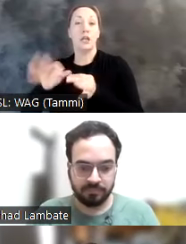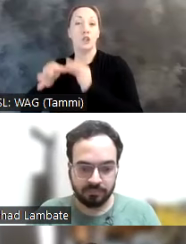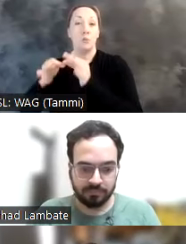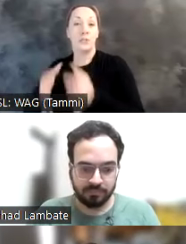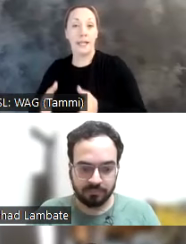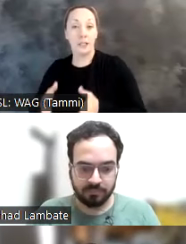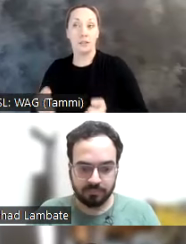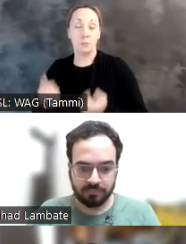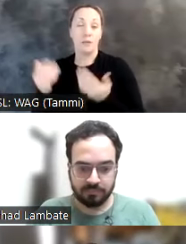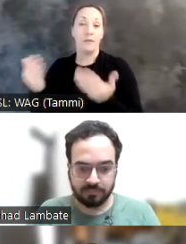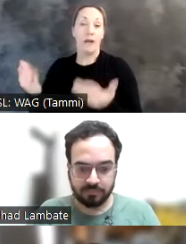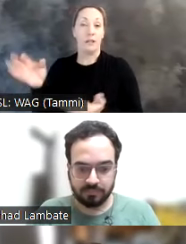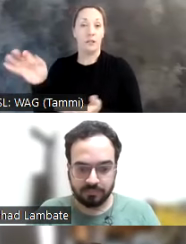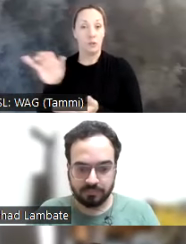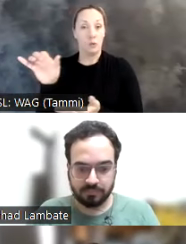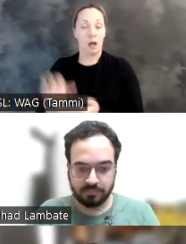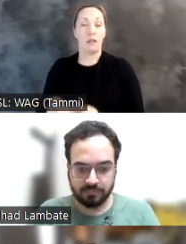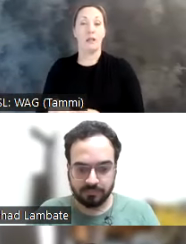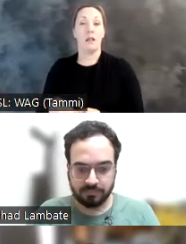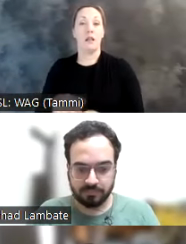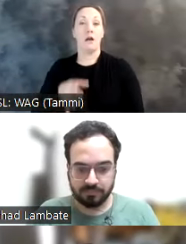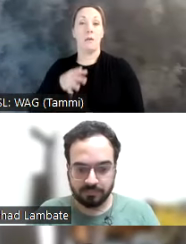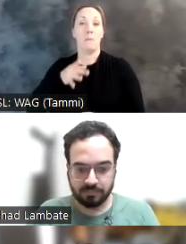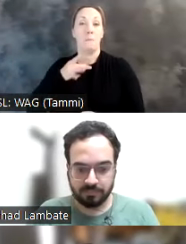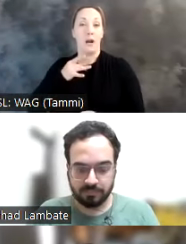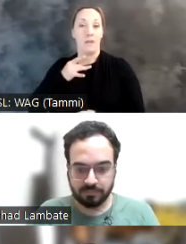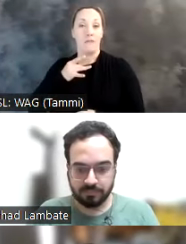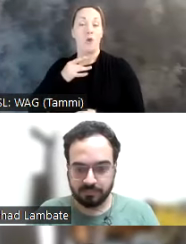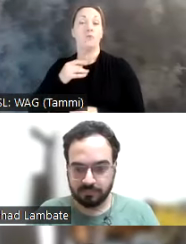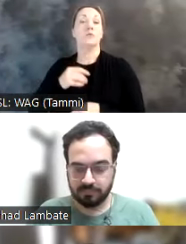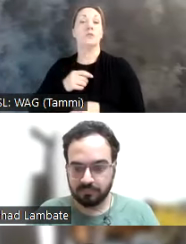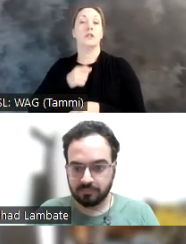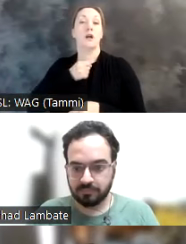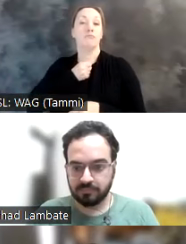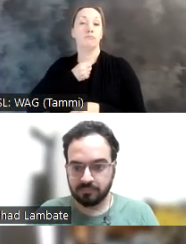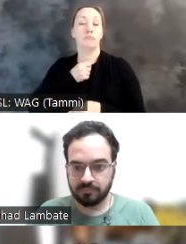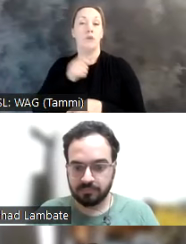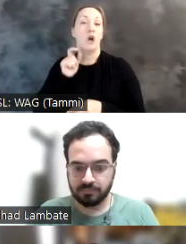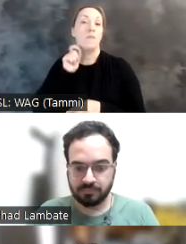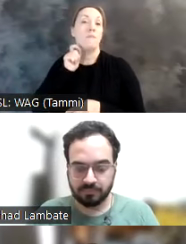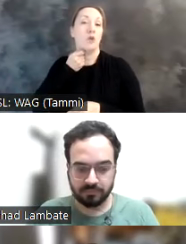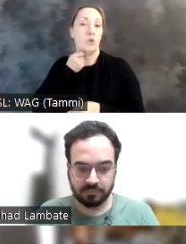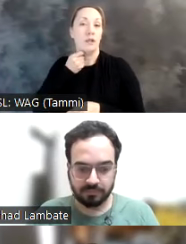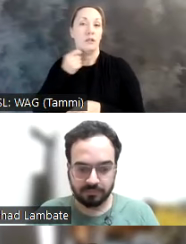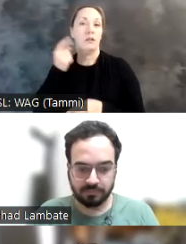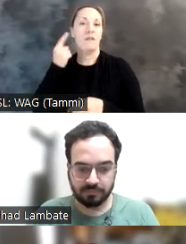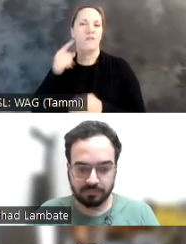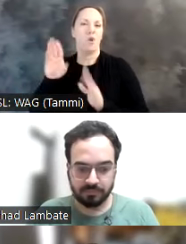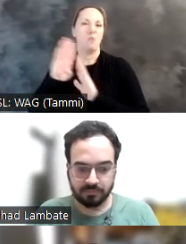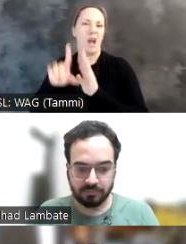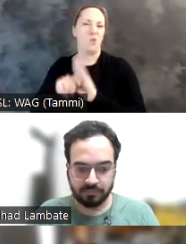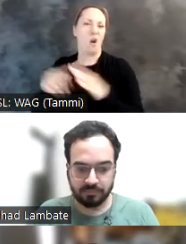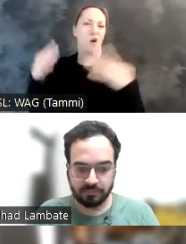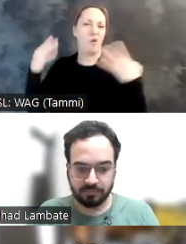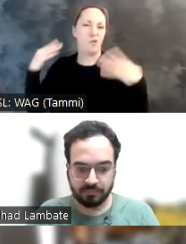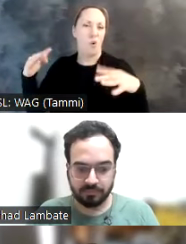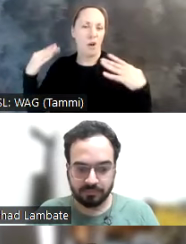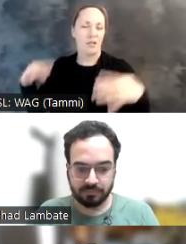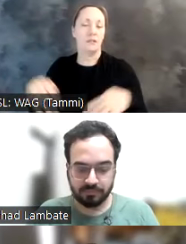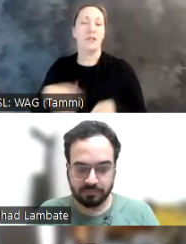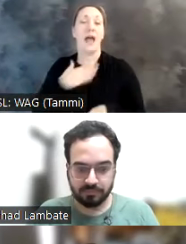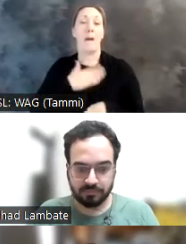provided. Microphones are muted to prevent any background noise or disruptions, and we ask that all attendees please